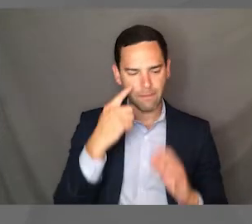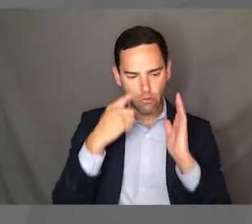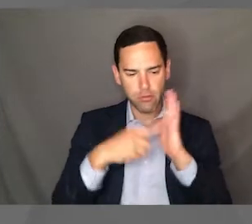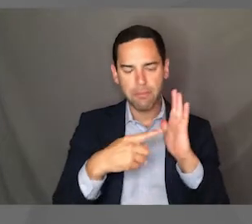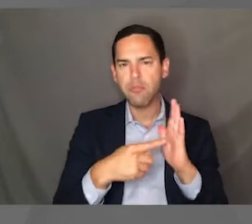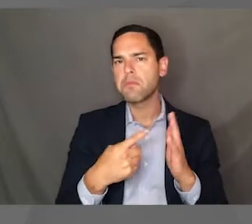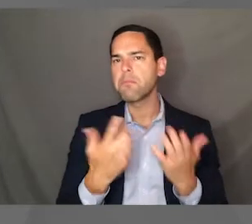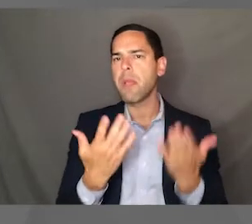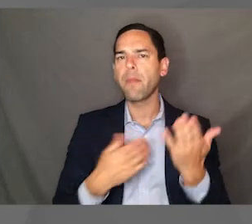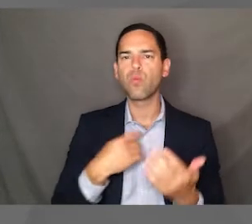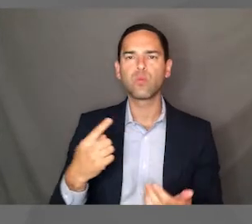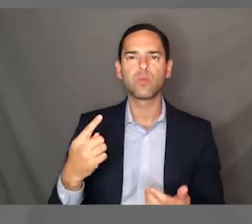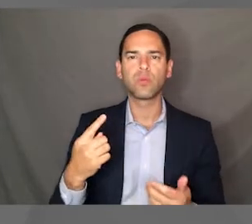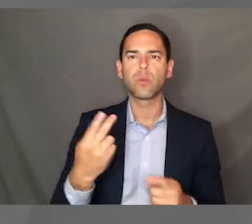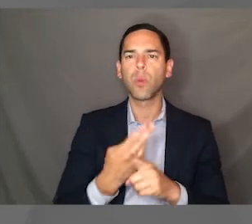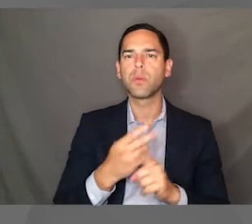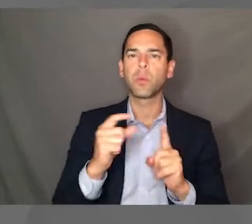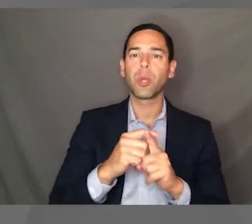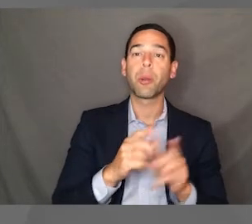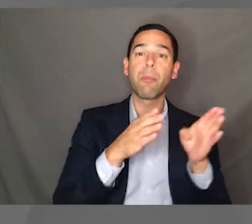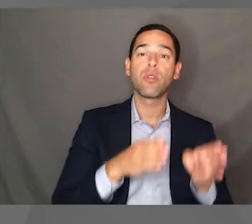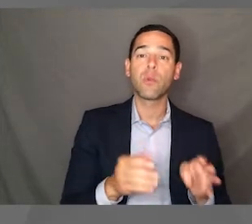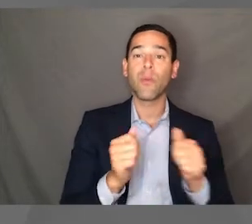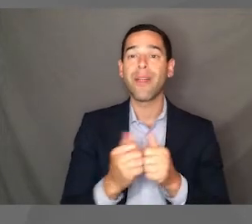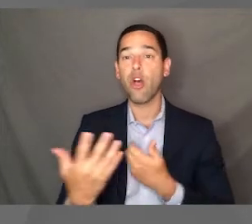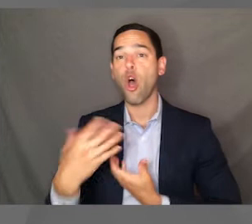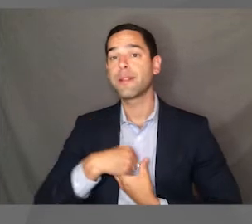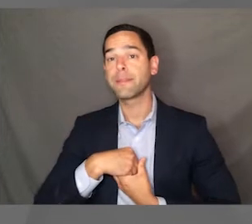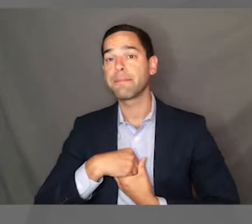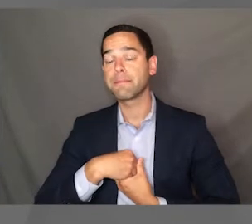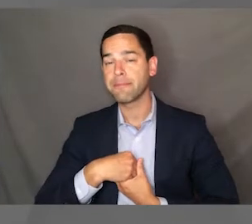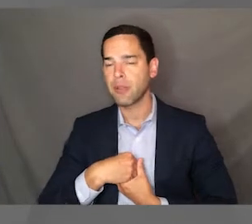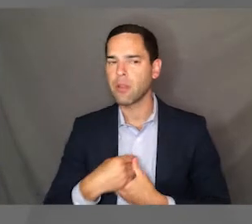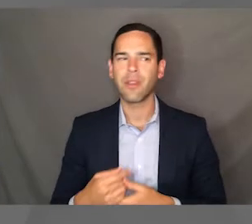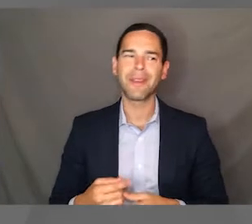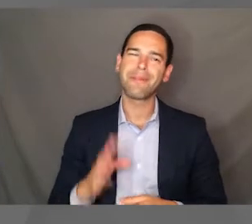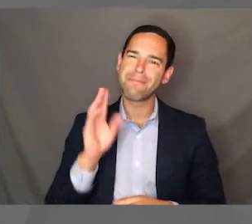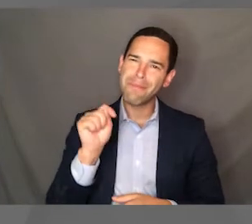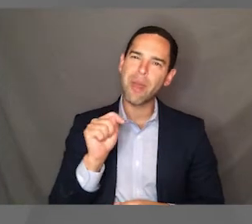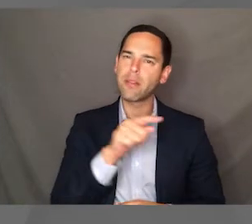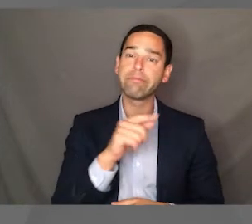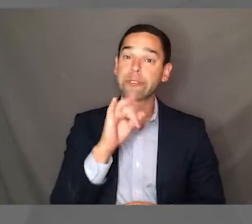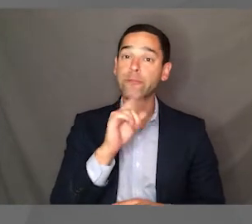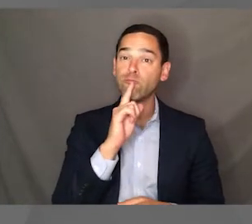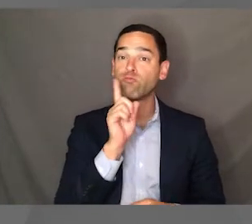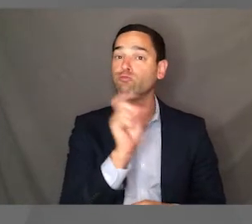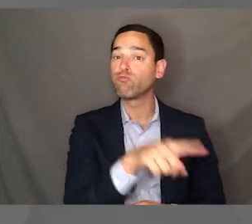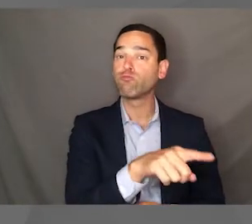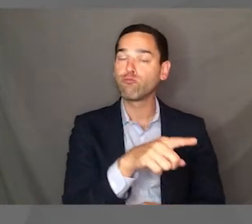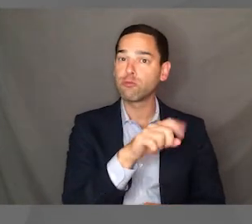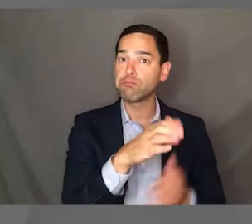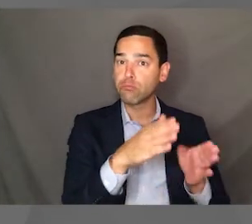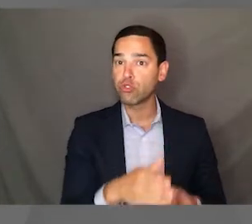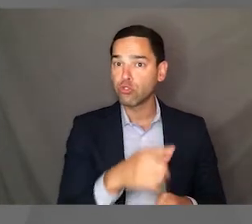with autism, but if you interact with a person with autism and ask, would you want to